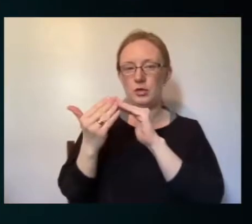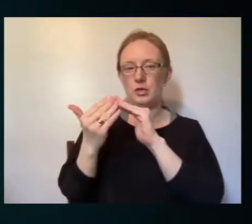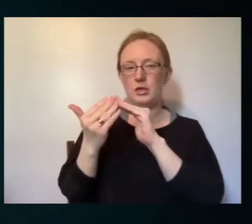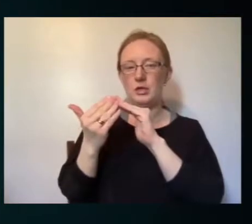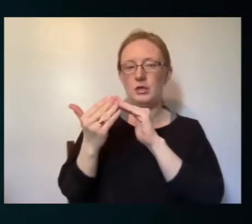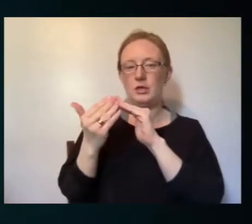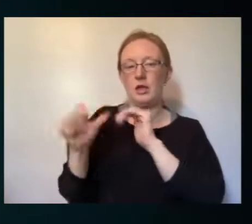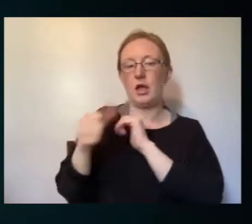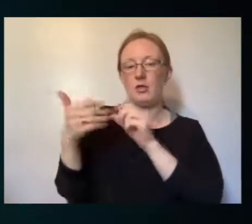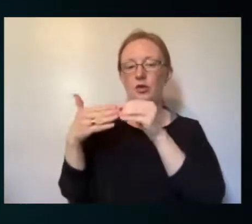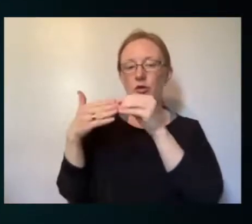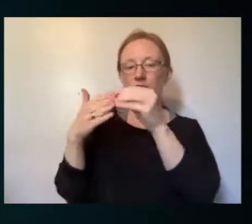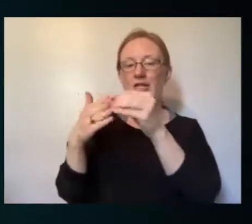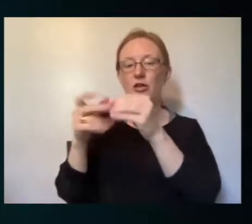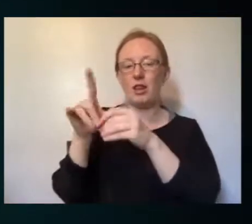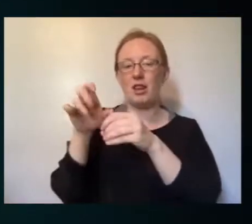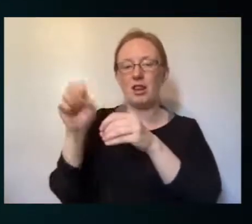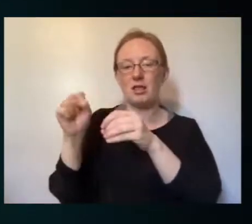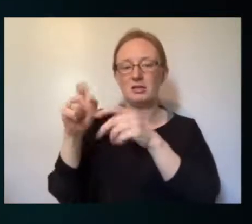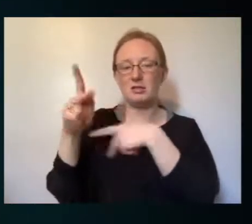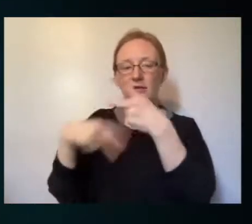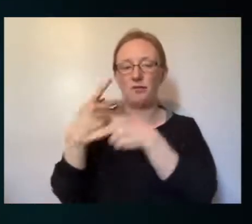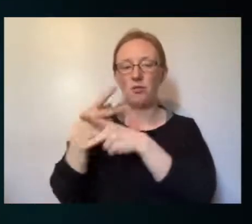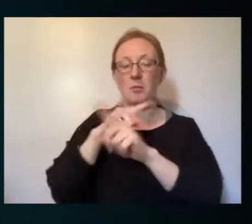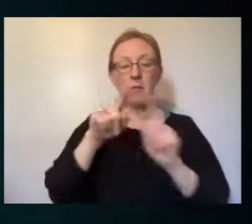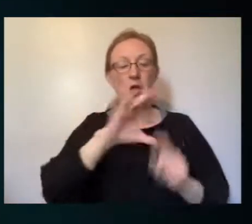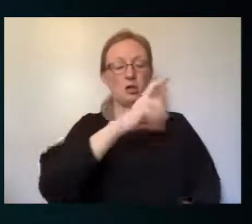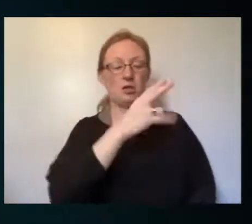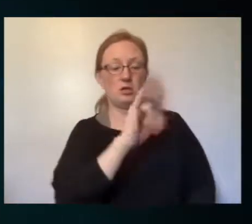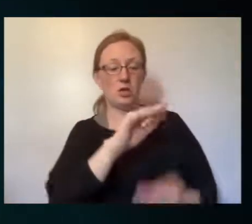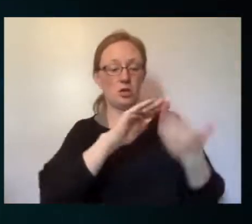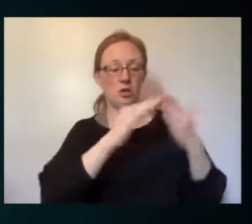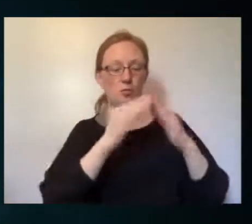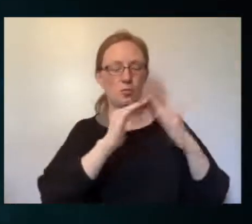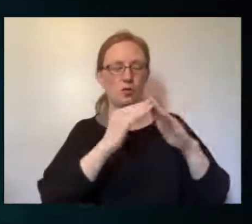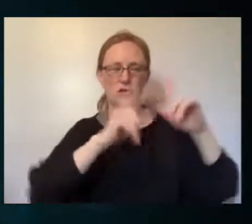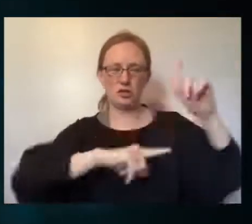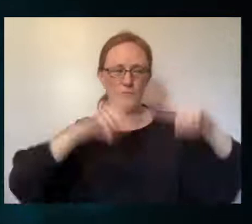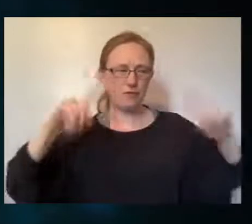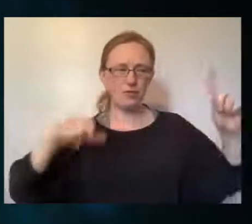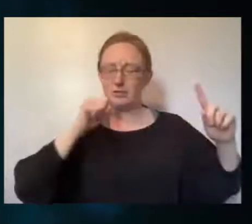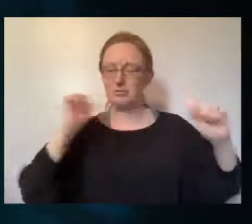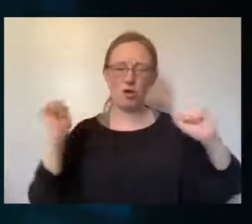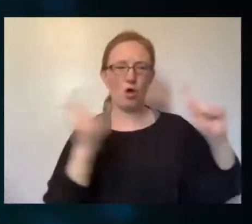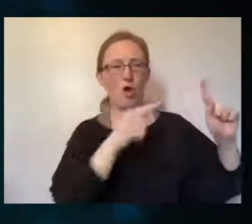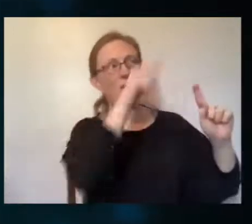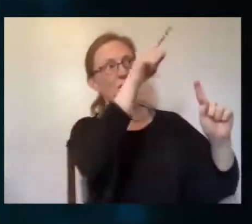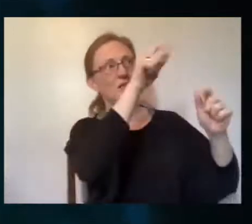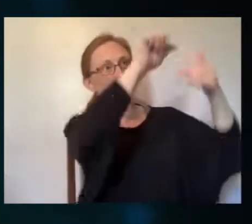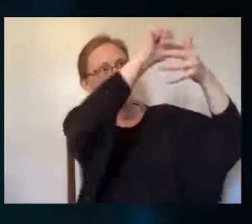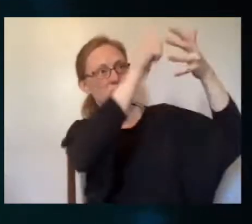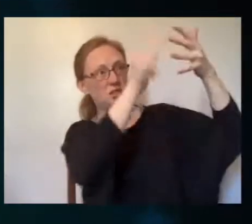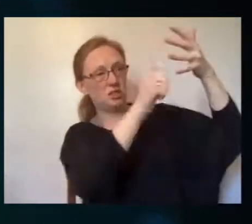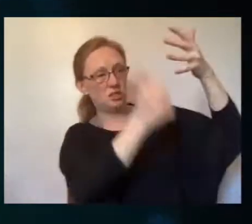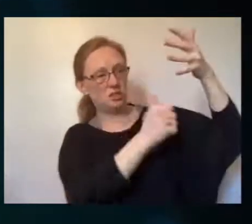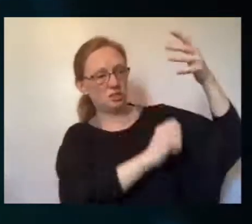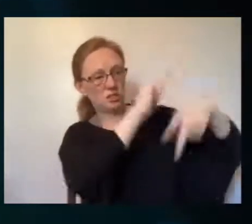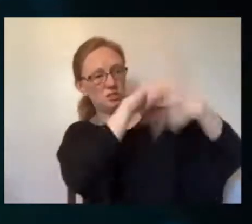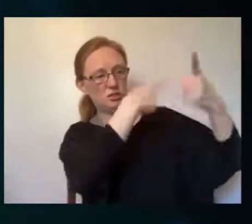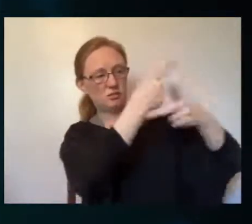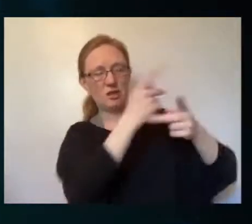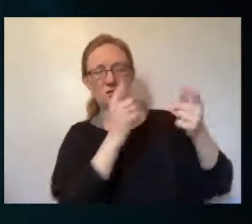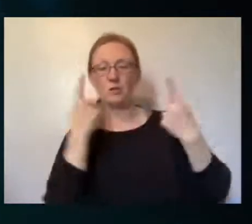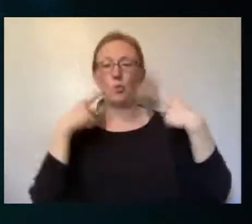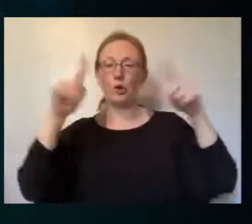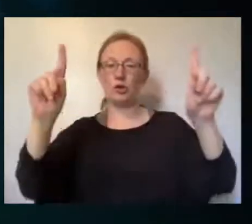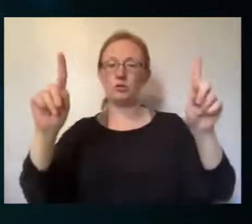other leaderless forms. Yet the Chi communities are diverse and not all of those hierarchical forms, which is a